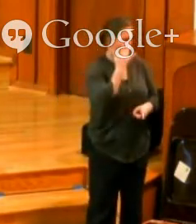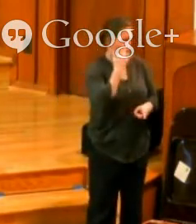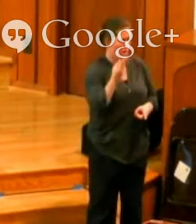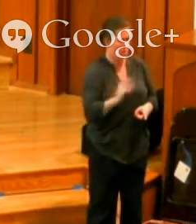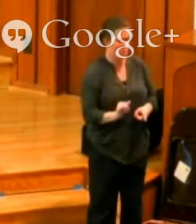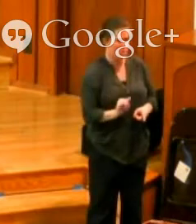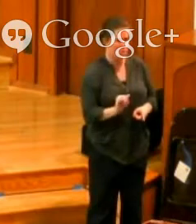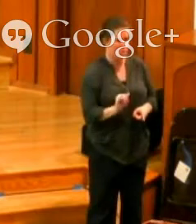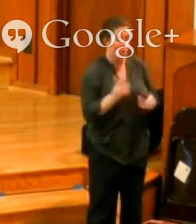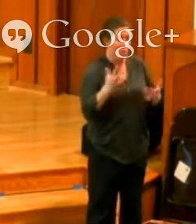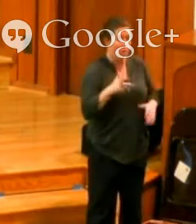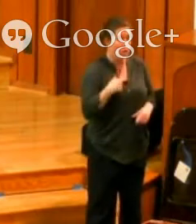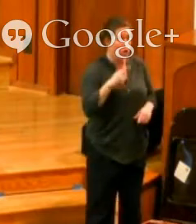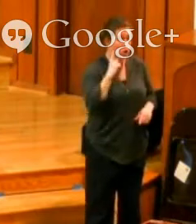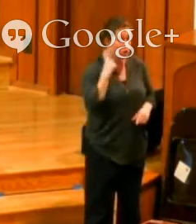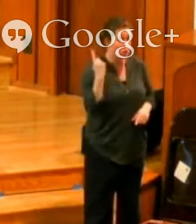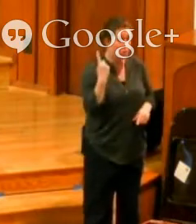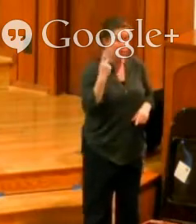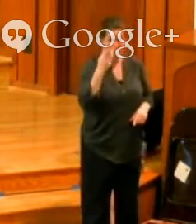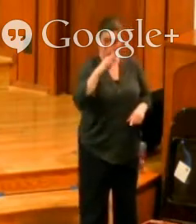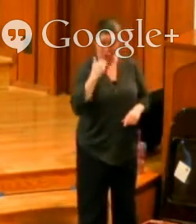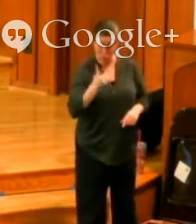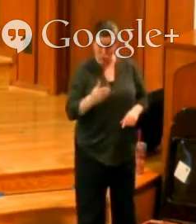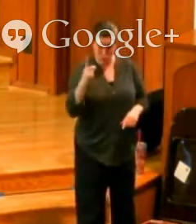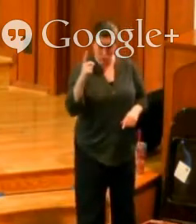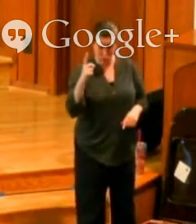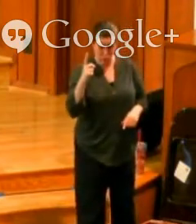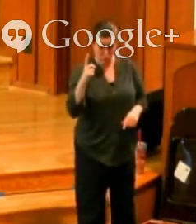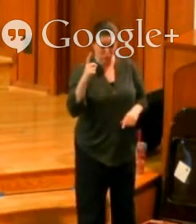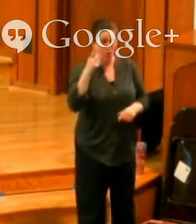heard someone say that to you. If God is so good, this God